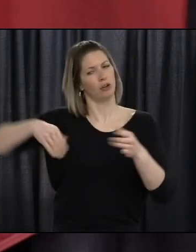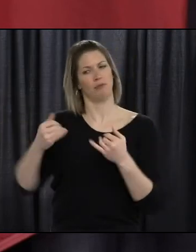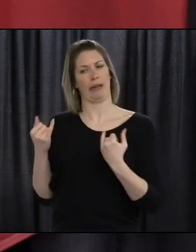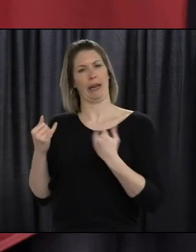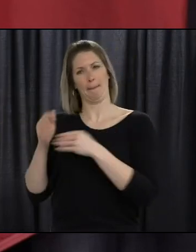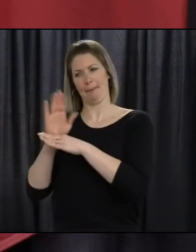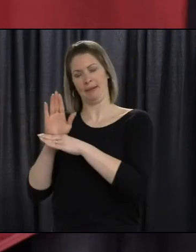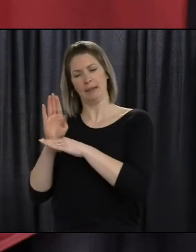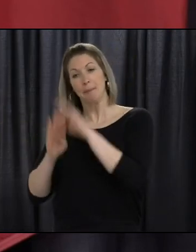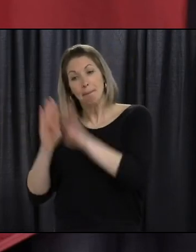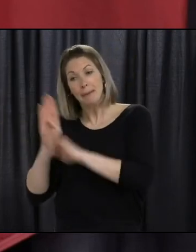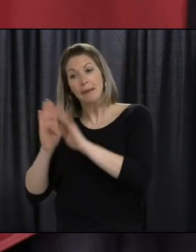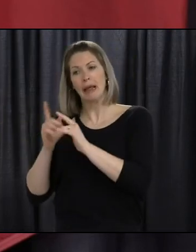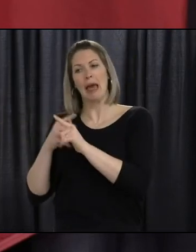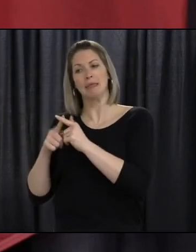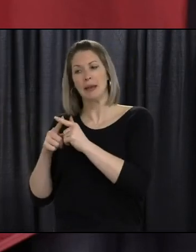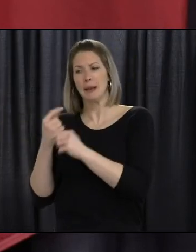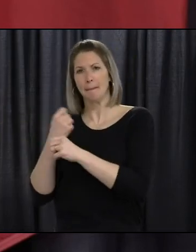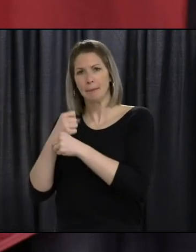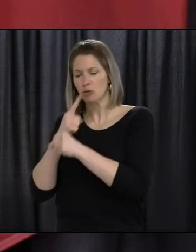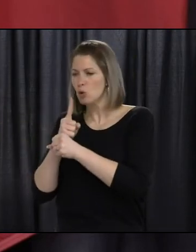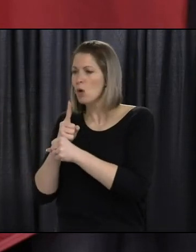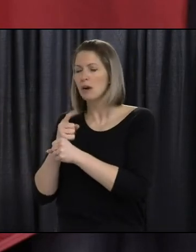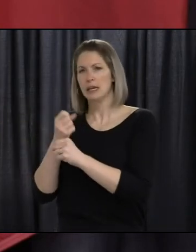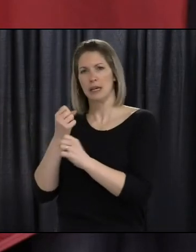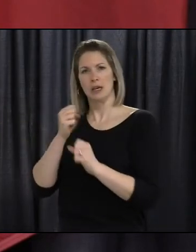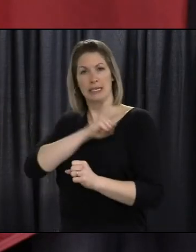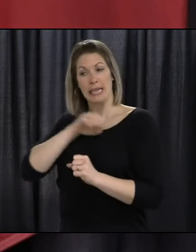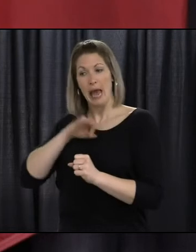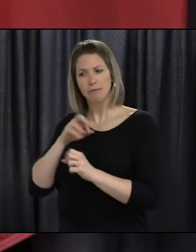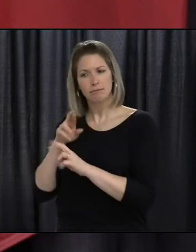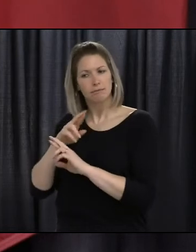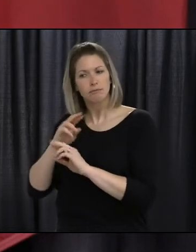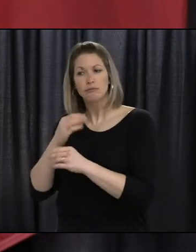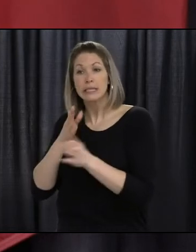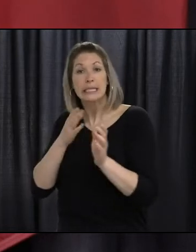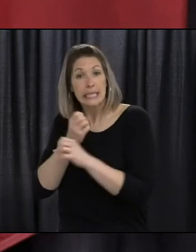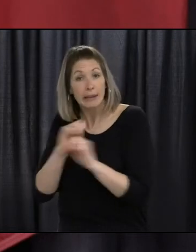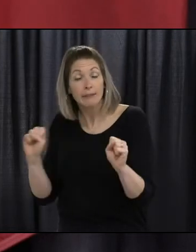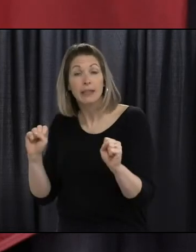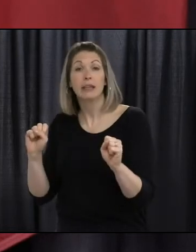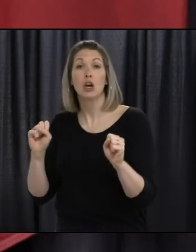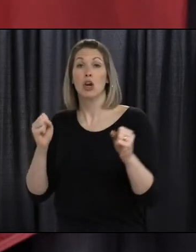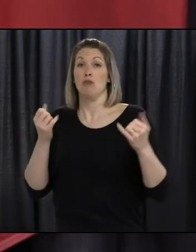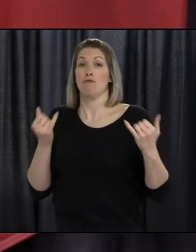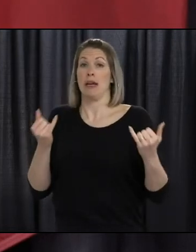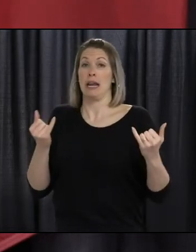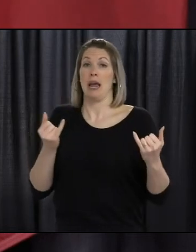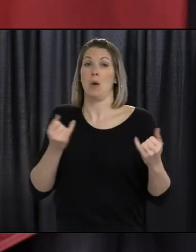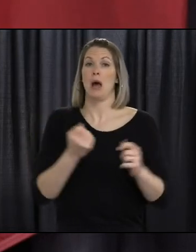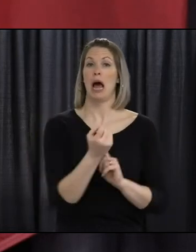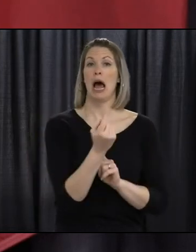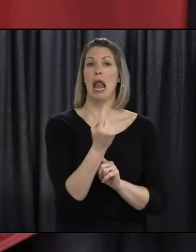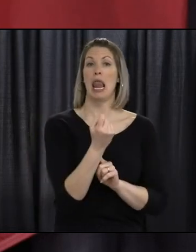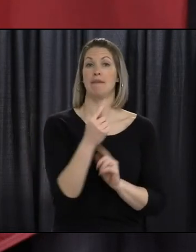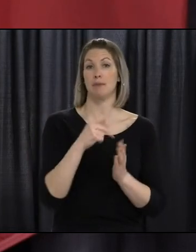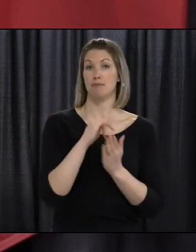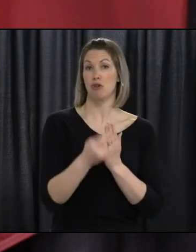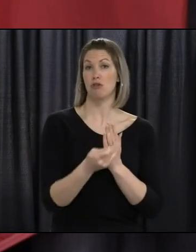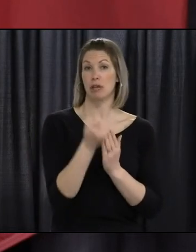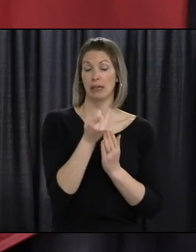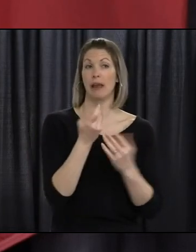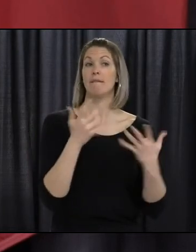working conditions for their employees. So right now we've released 11 projects. We have another 10